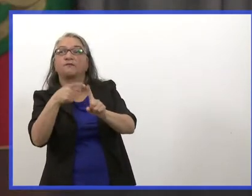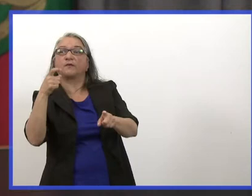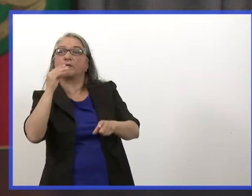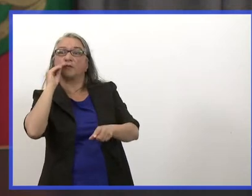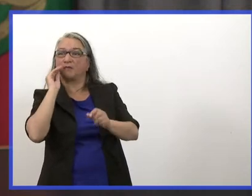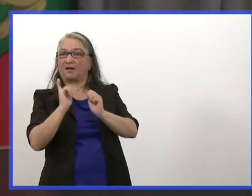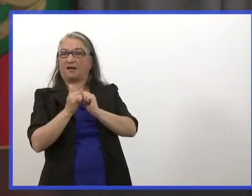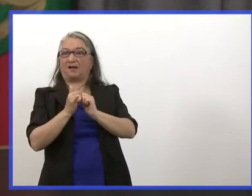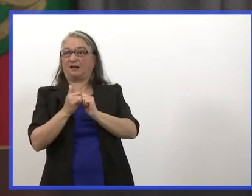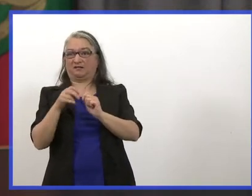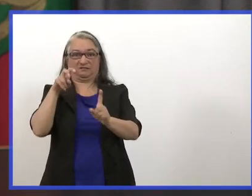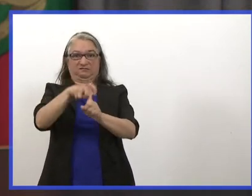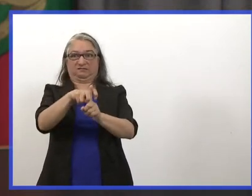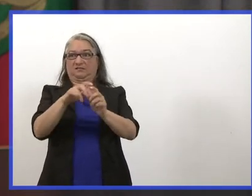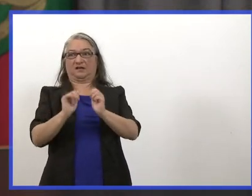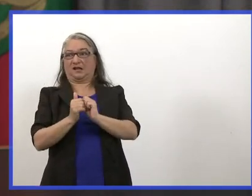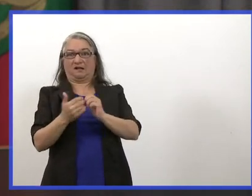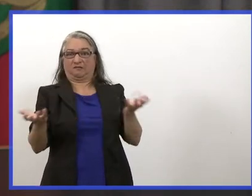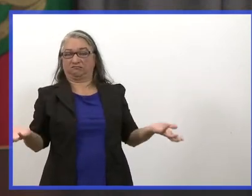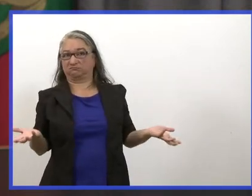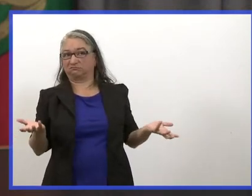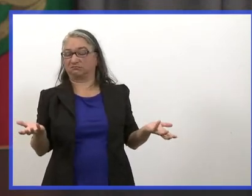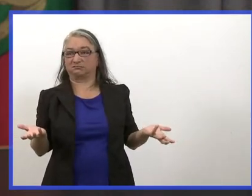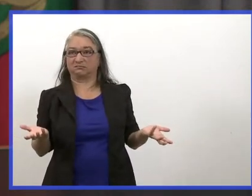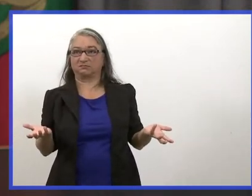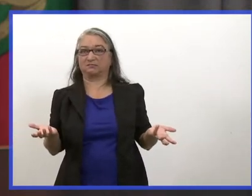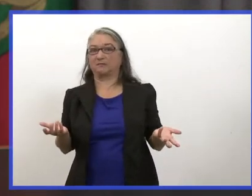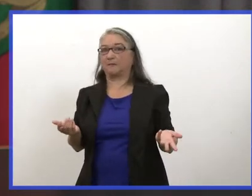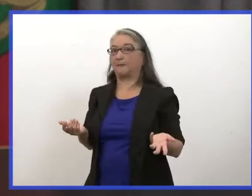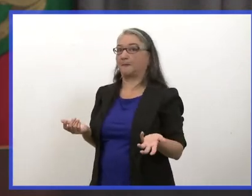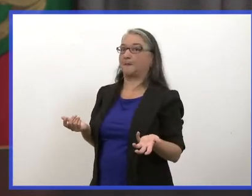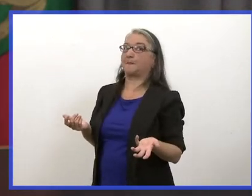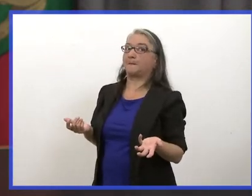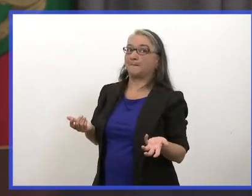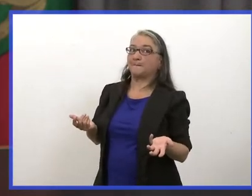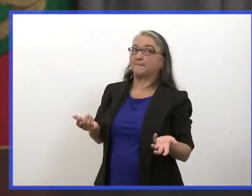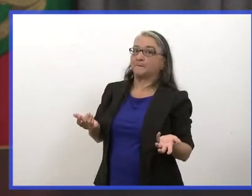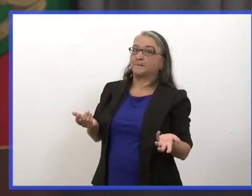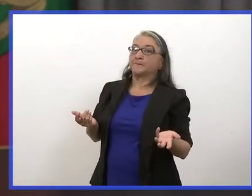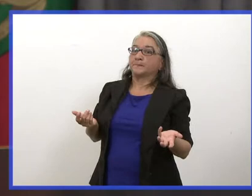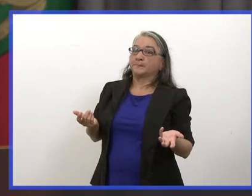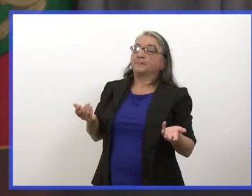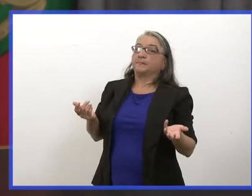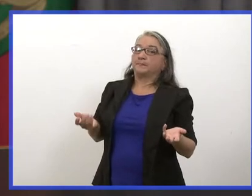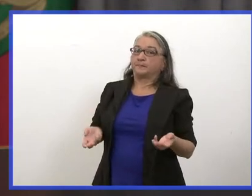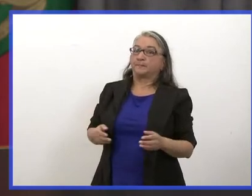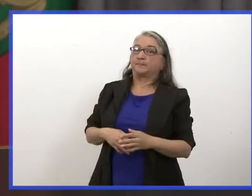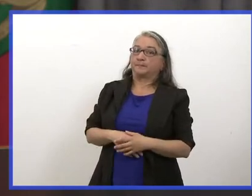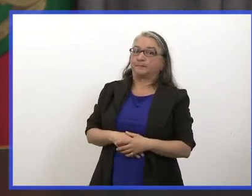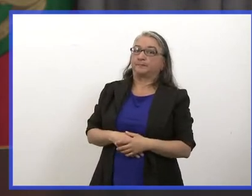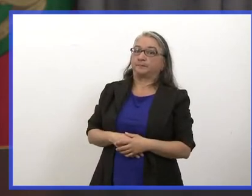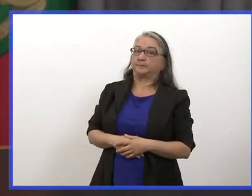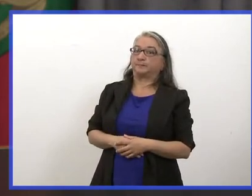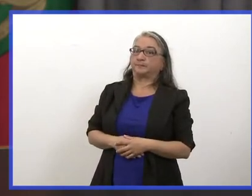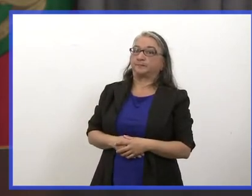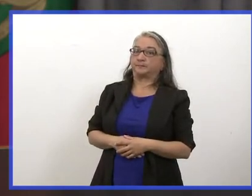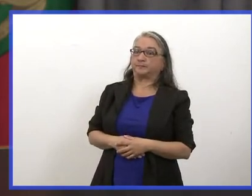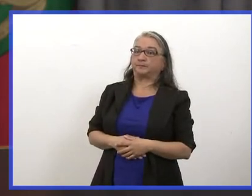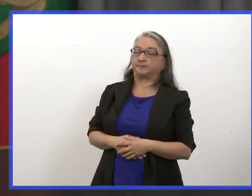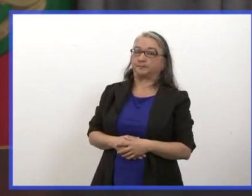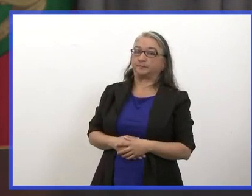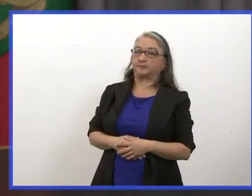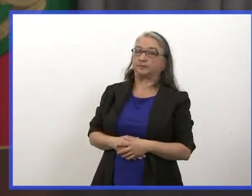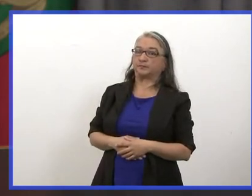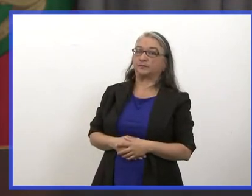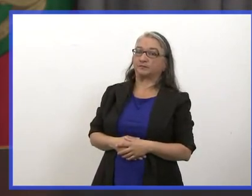Well, I mean, this we've been messaging this and many of our waves, including this one. This time it's in the order.